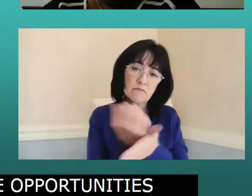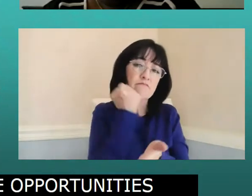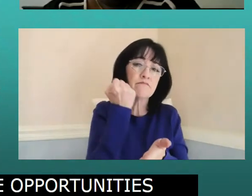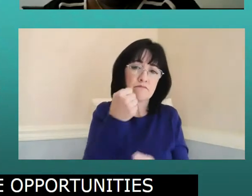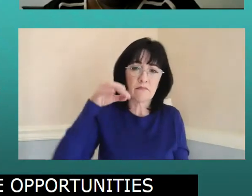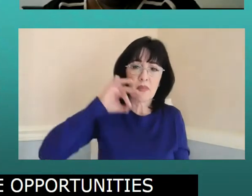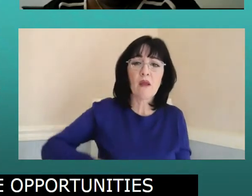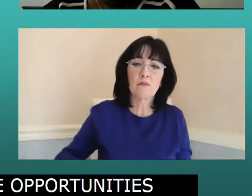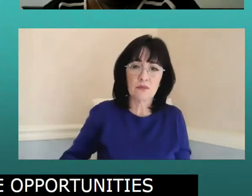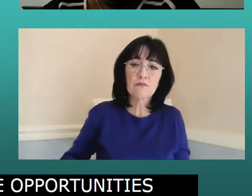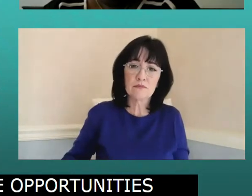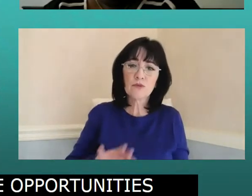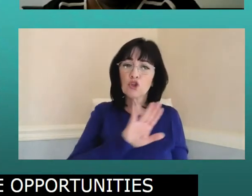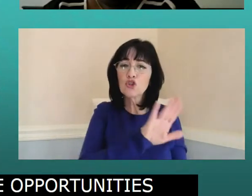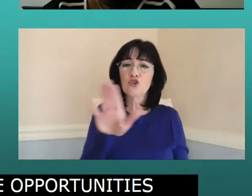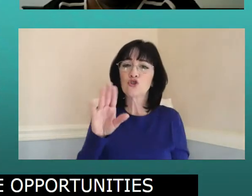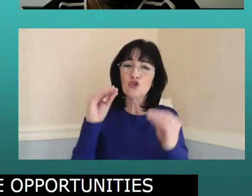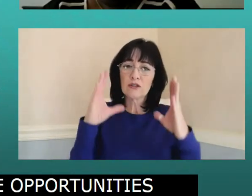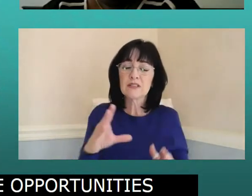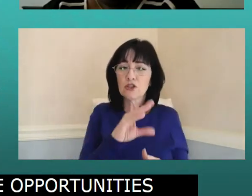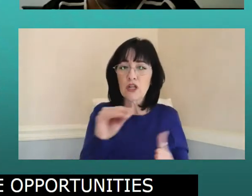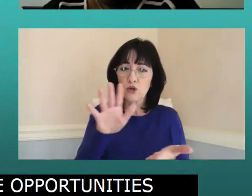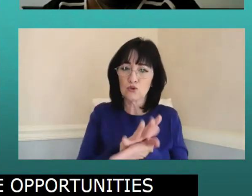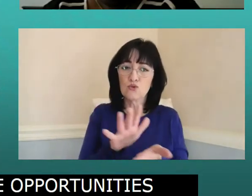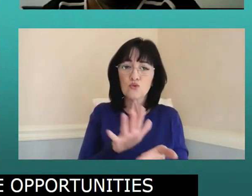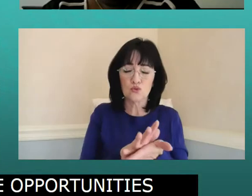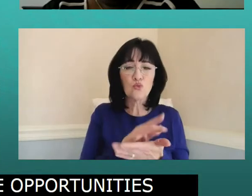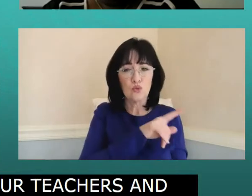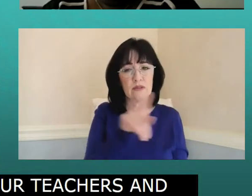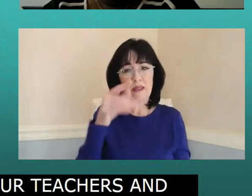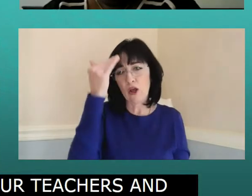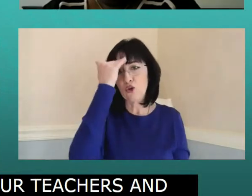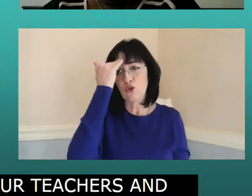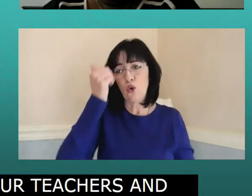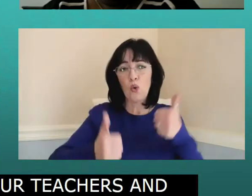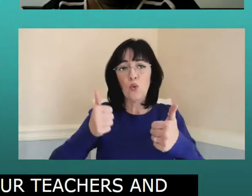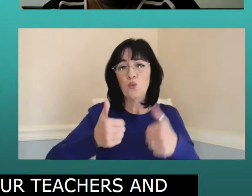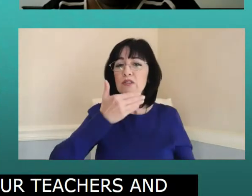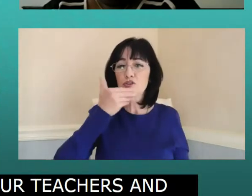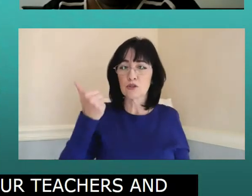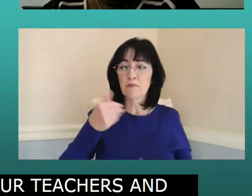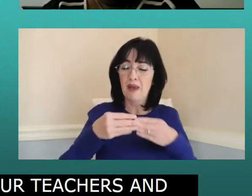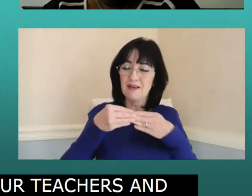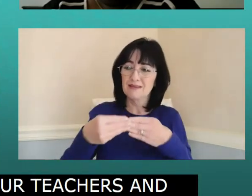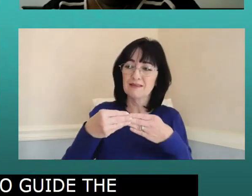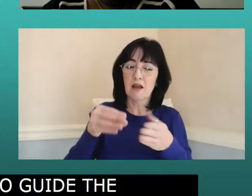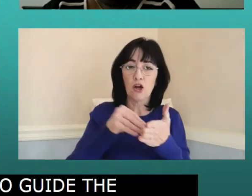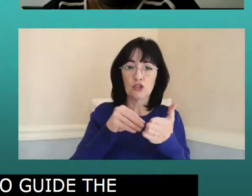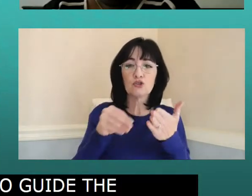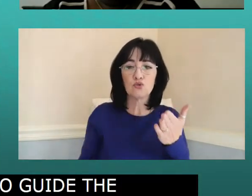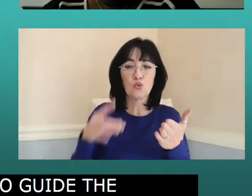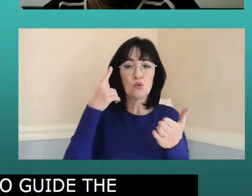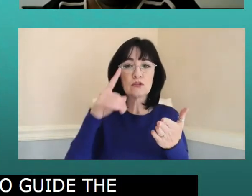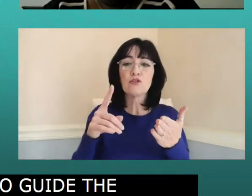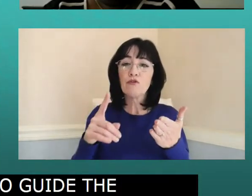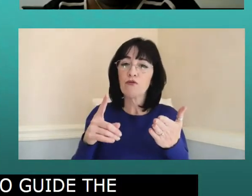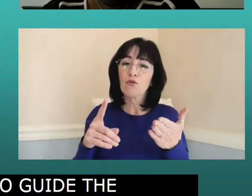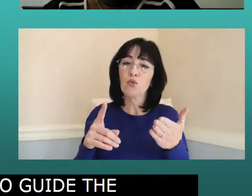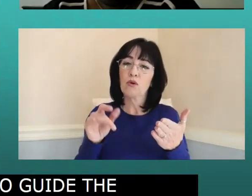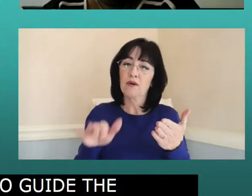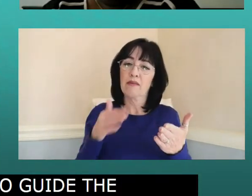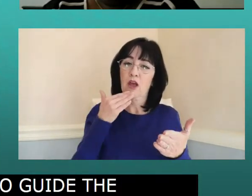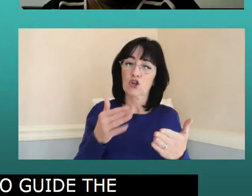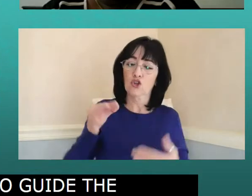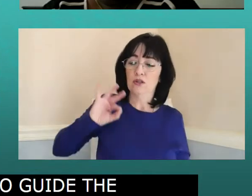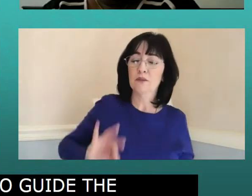Your teachers in your schools will best know which way to guide the students for the maximum benefit over the summer and for the